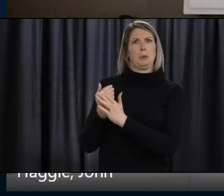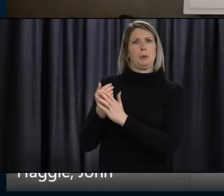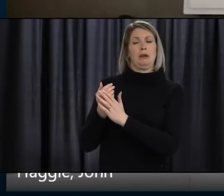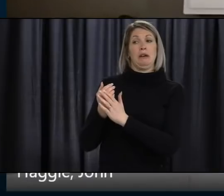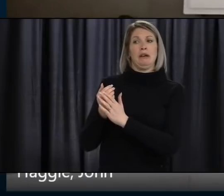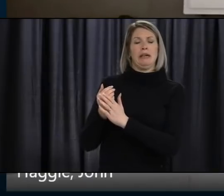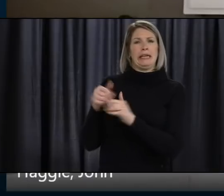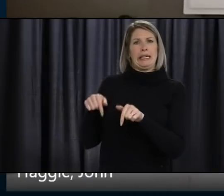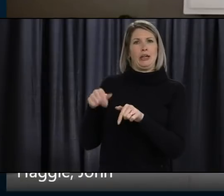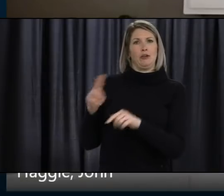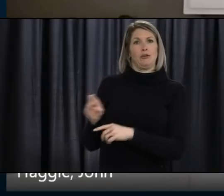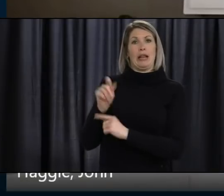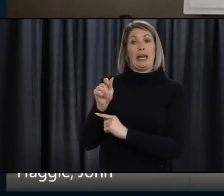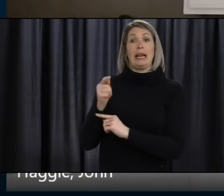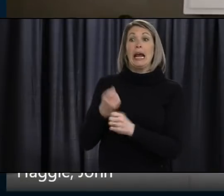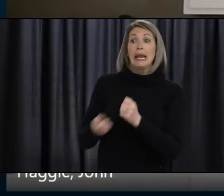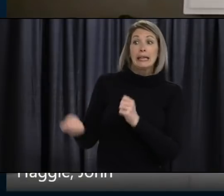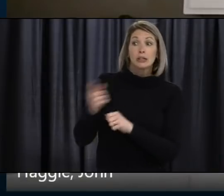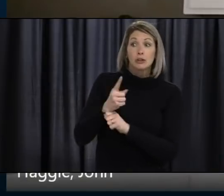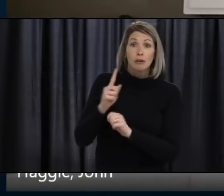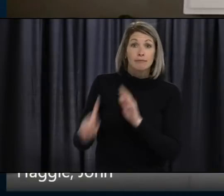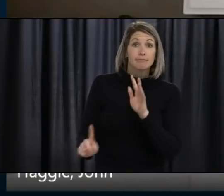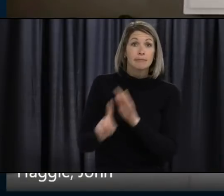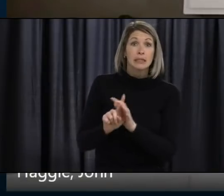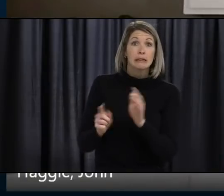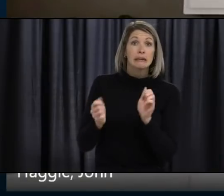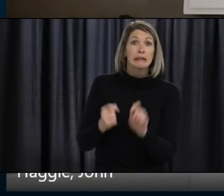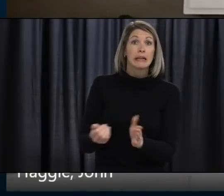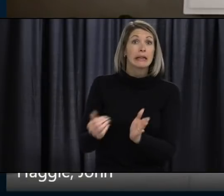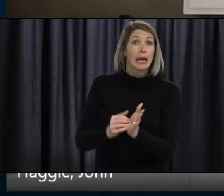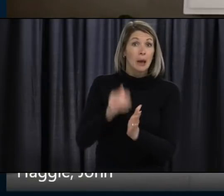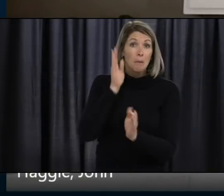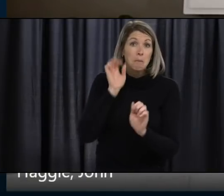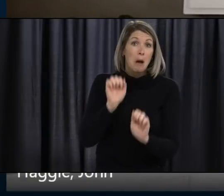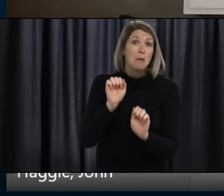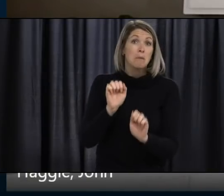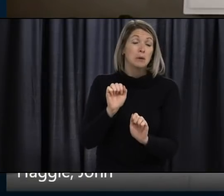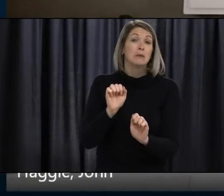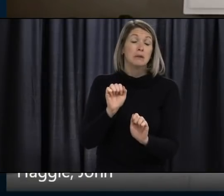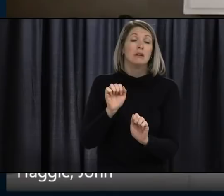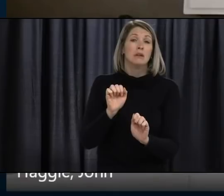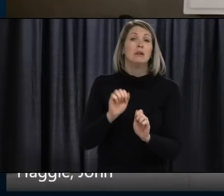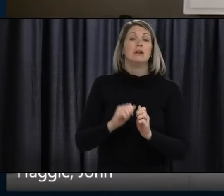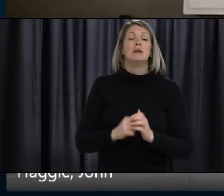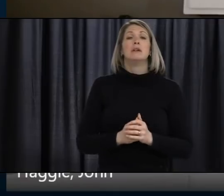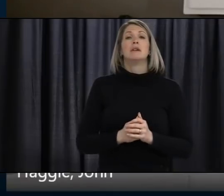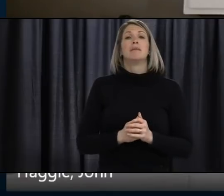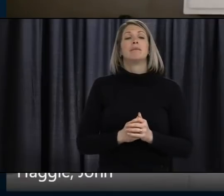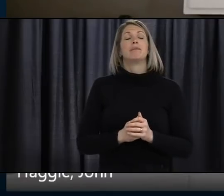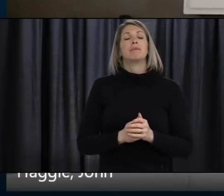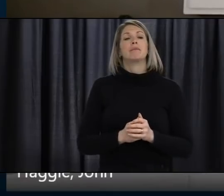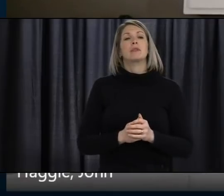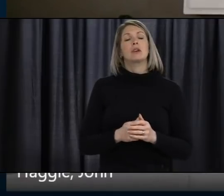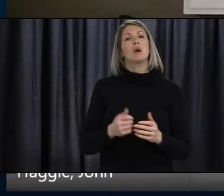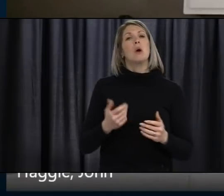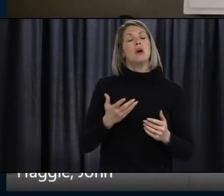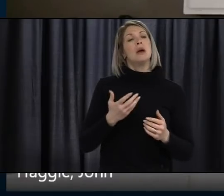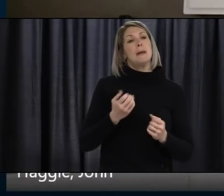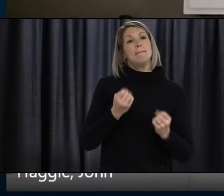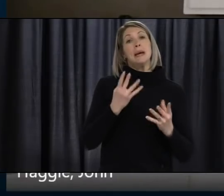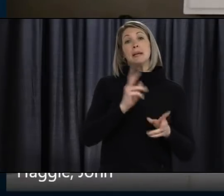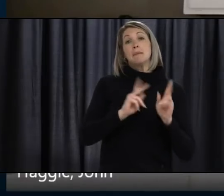here. One of the challenges we are now starting to face is requests from the public and